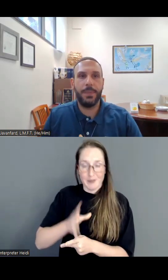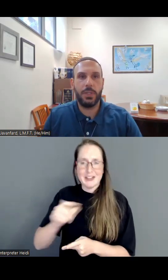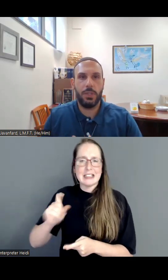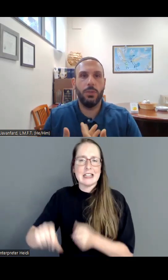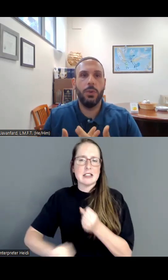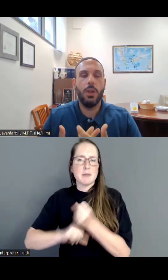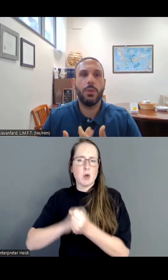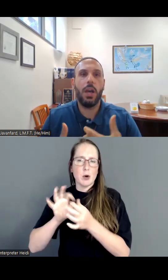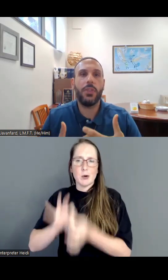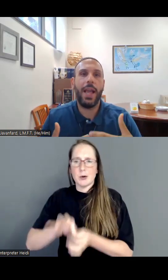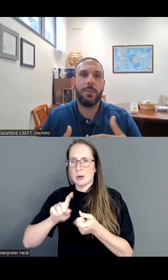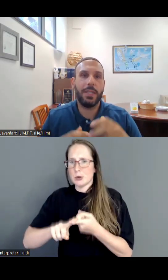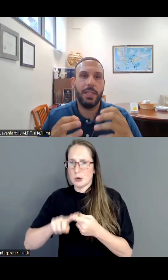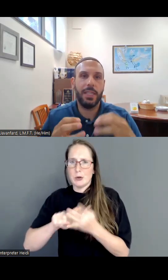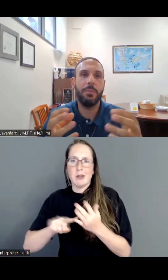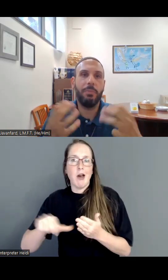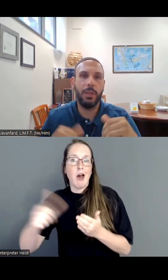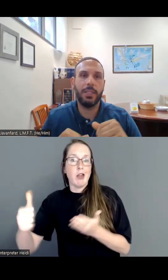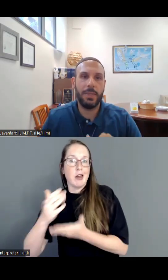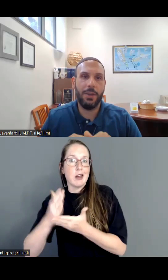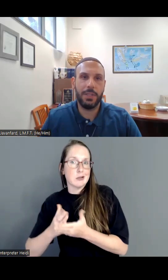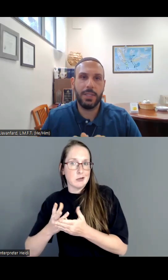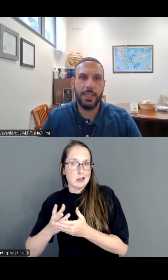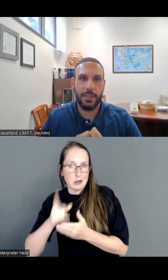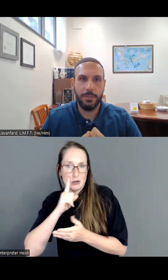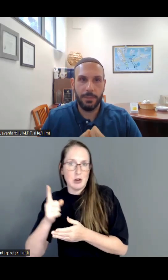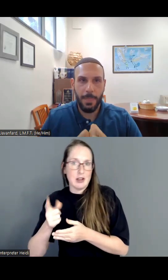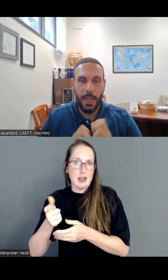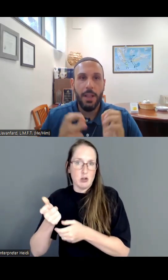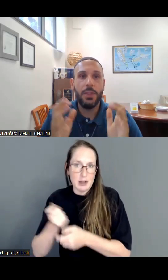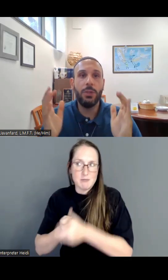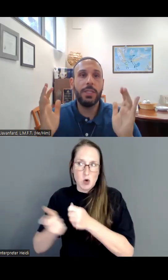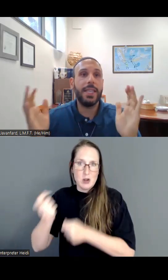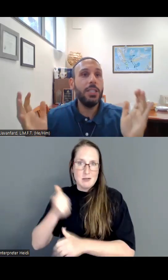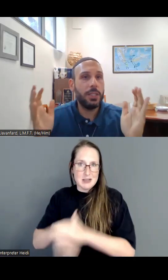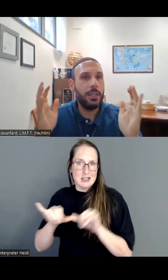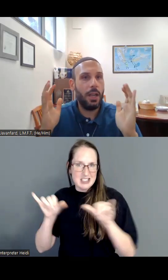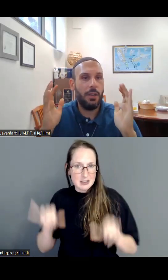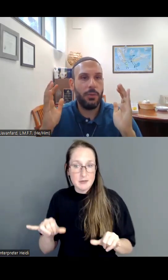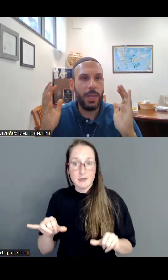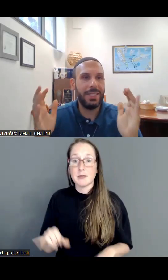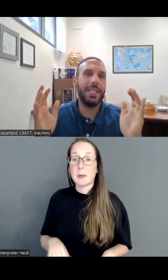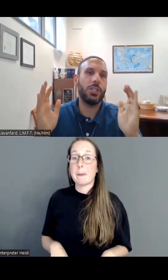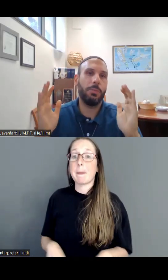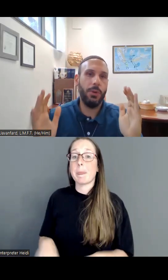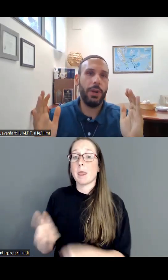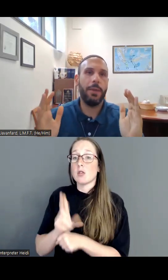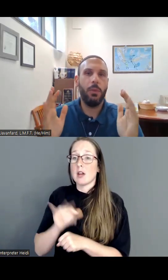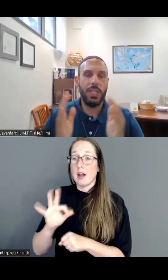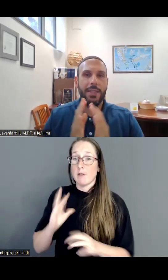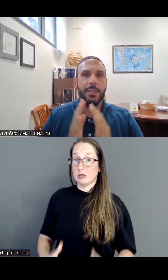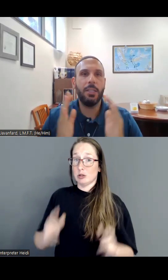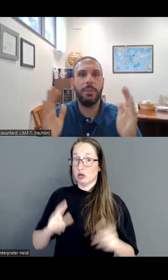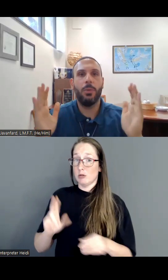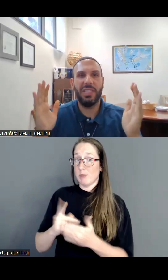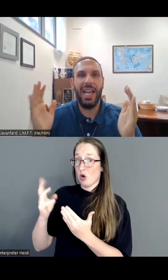when it comes to those other aspects that keep pulling them down into the system. The utilization of a residential program, which